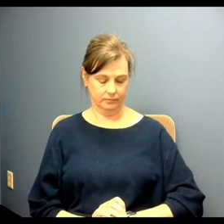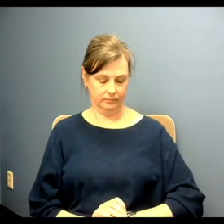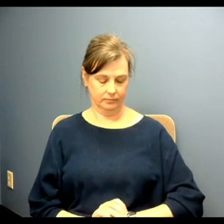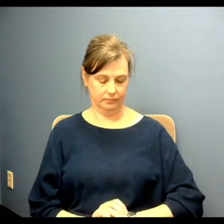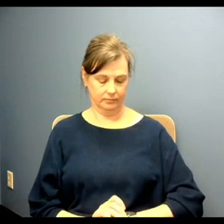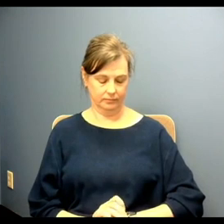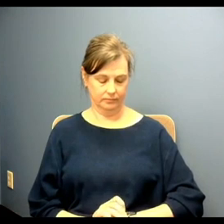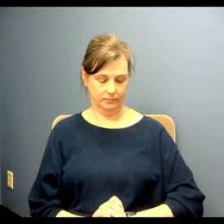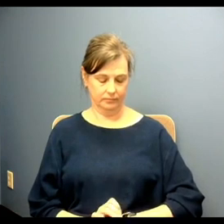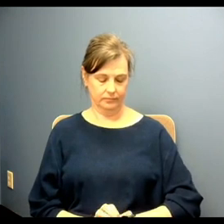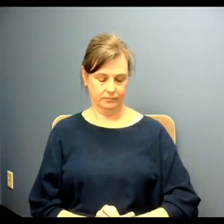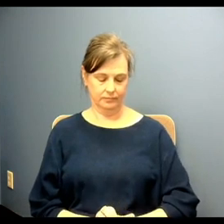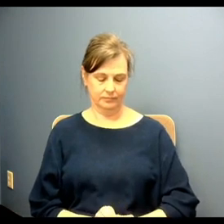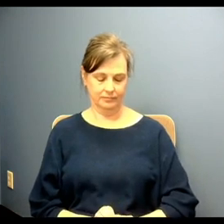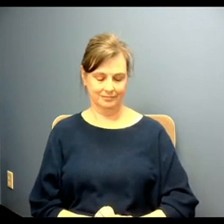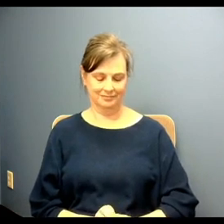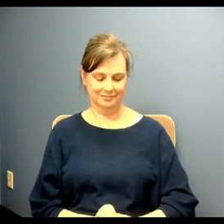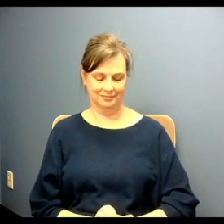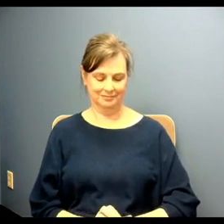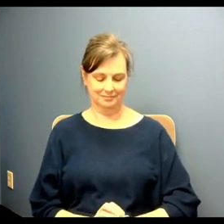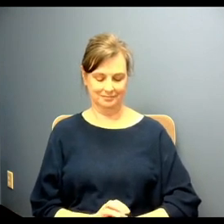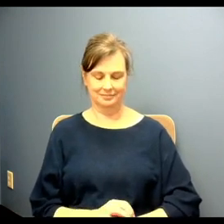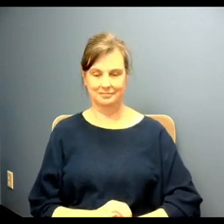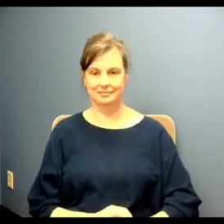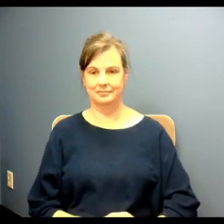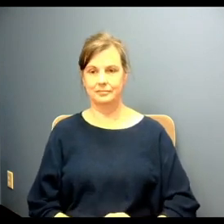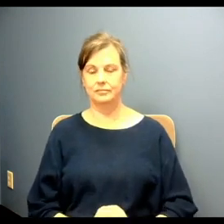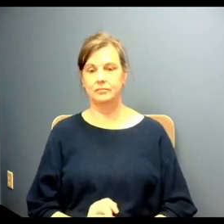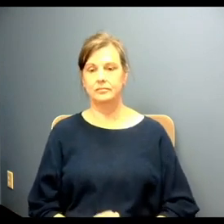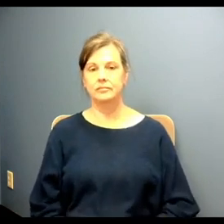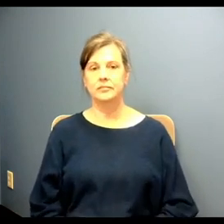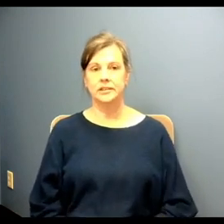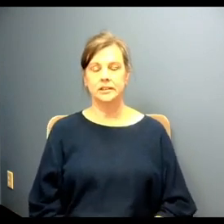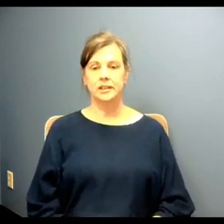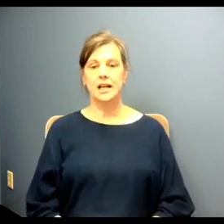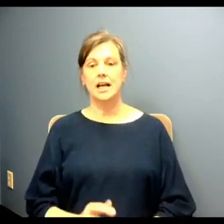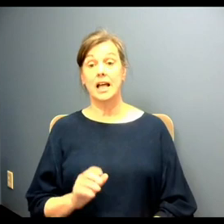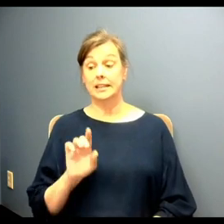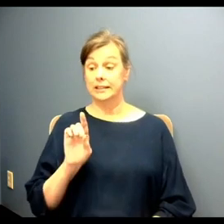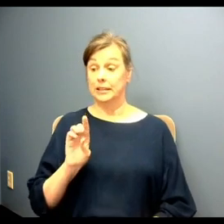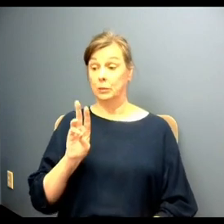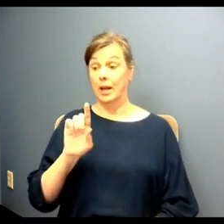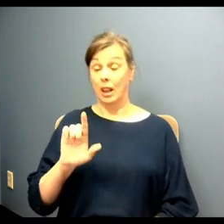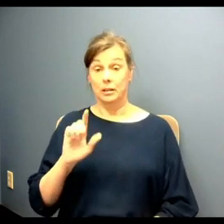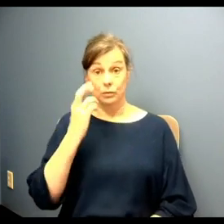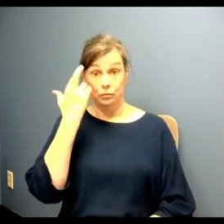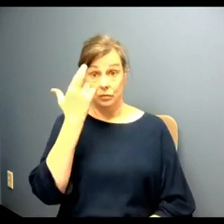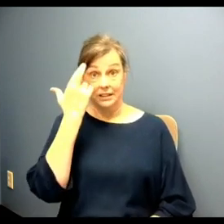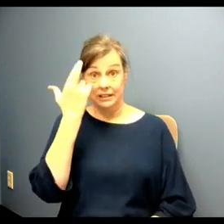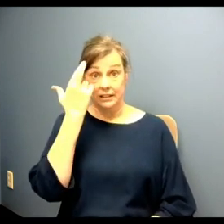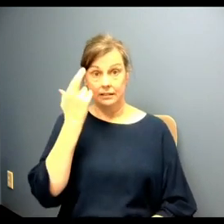fooled into consuming 8 chia pets because of lack of information on the quality of the product.